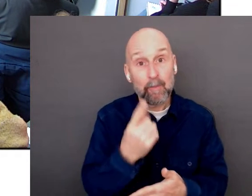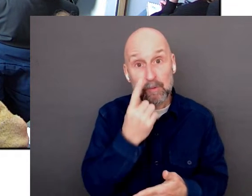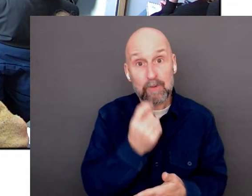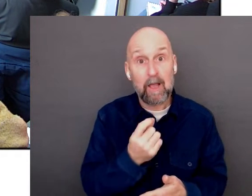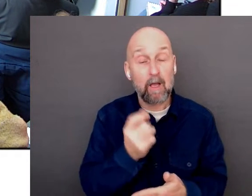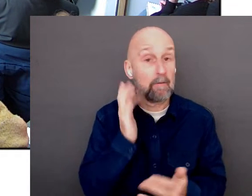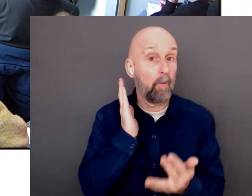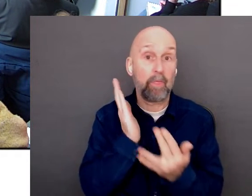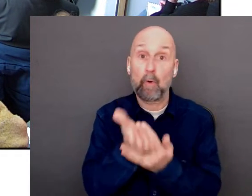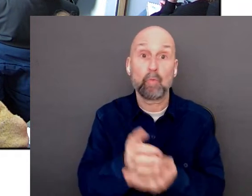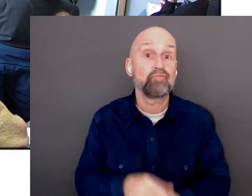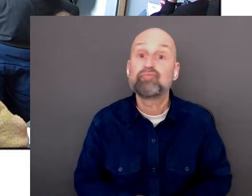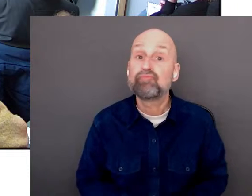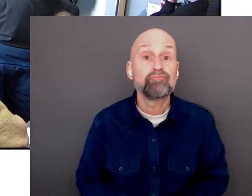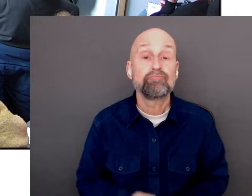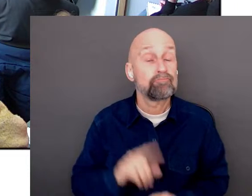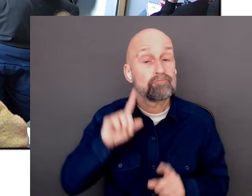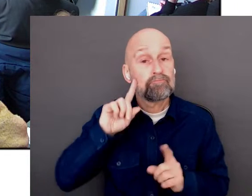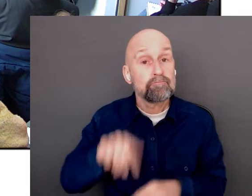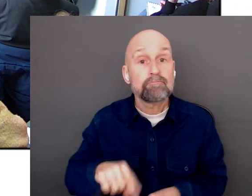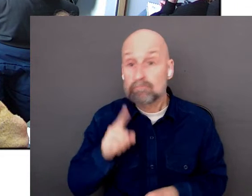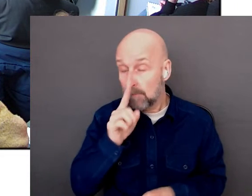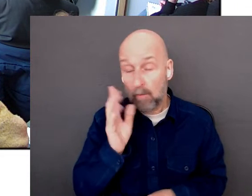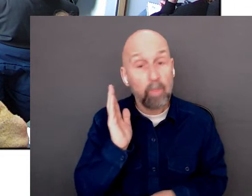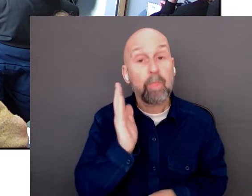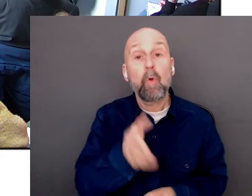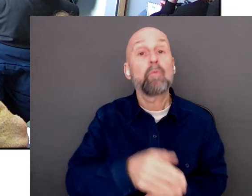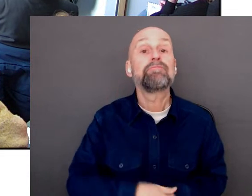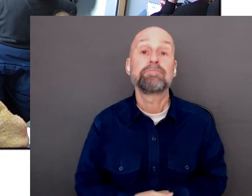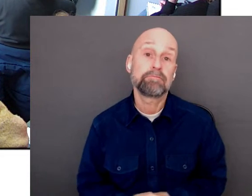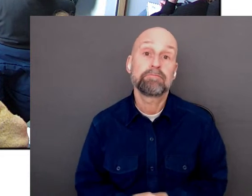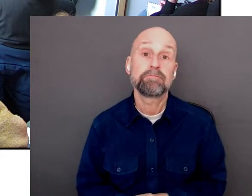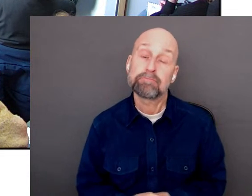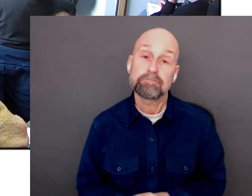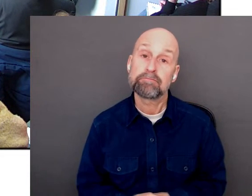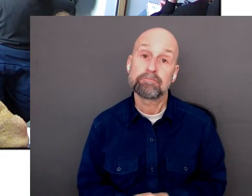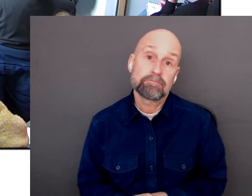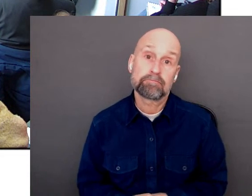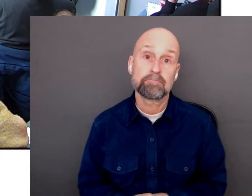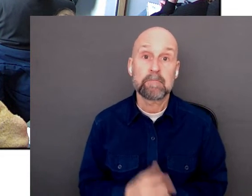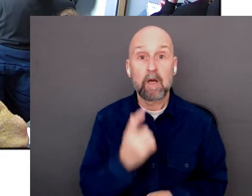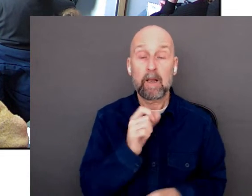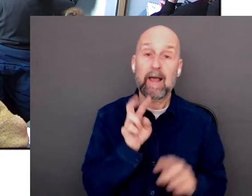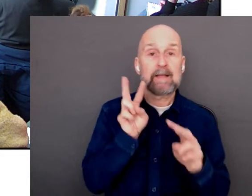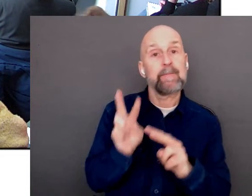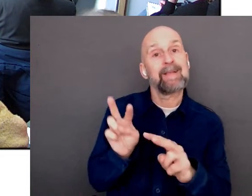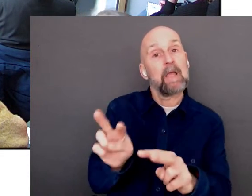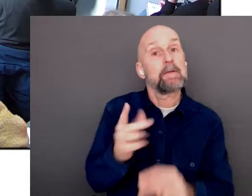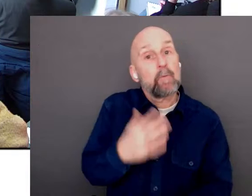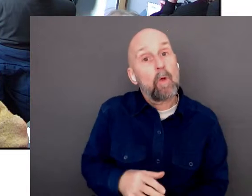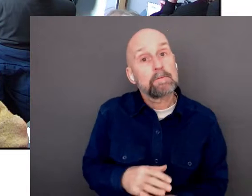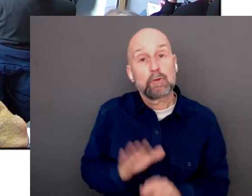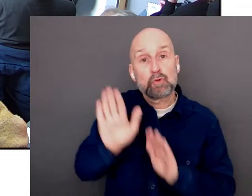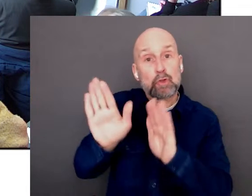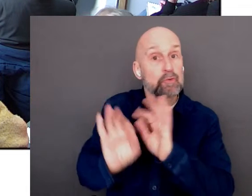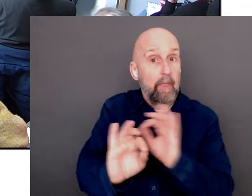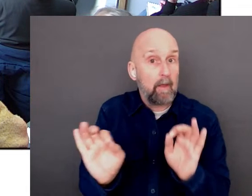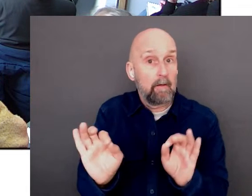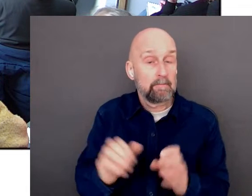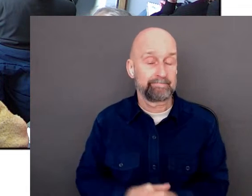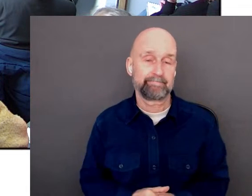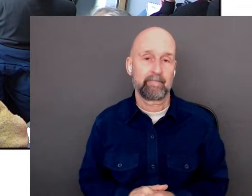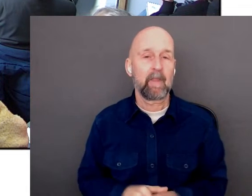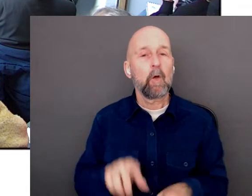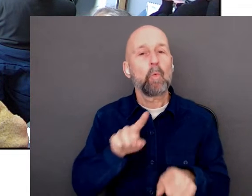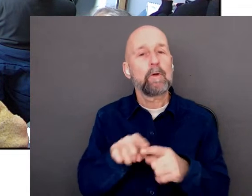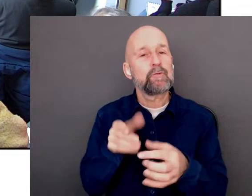it just as being a spectator of it also. And we try to guide,